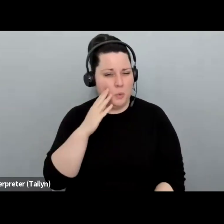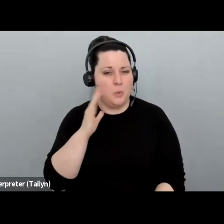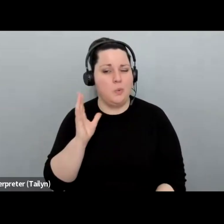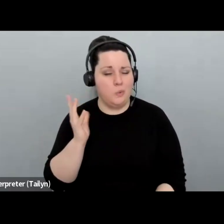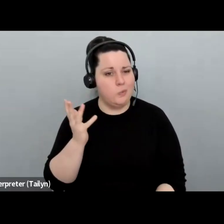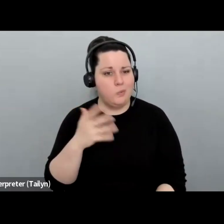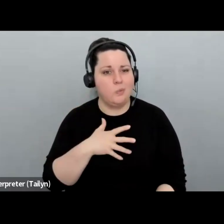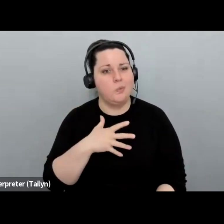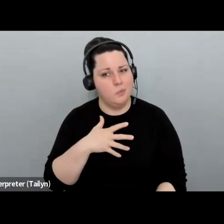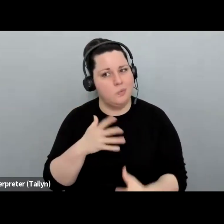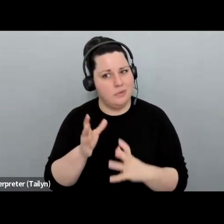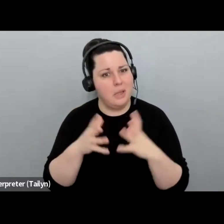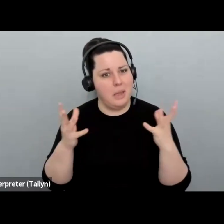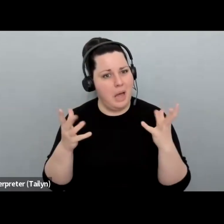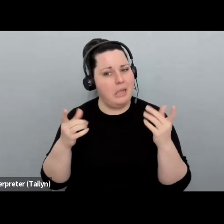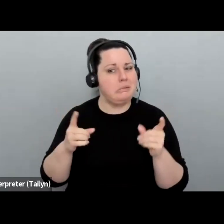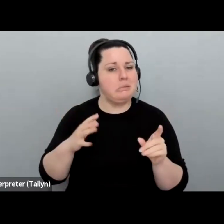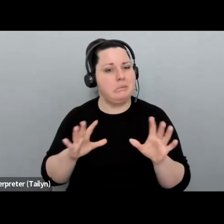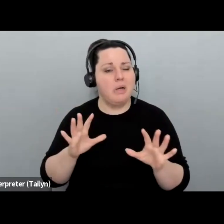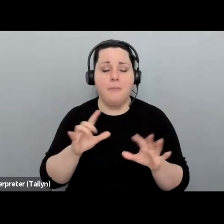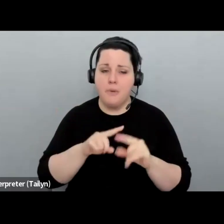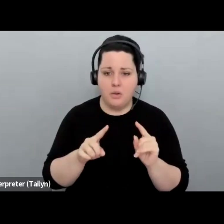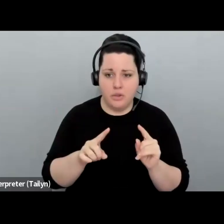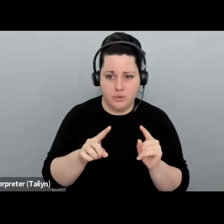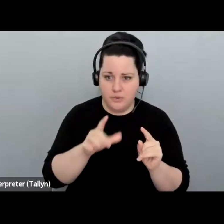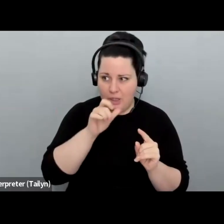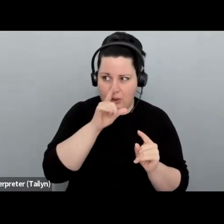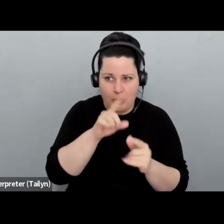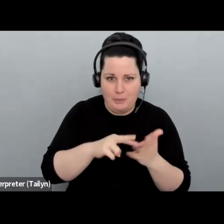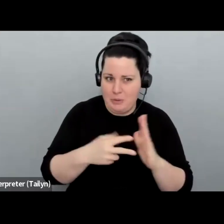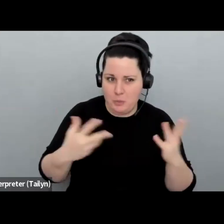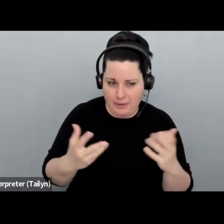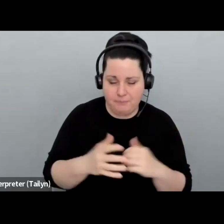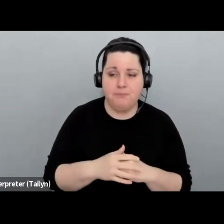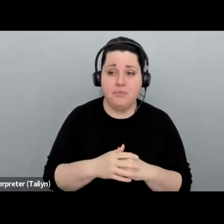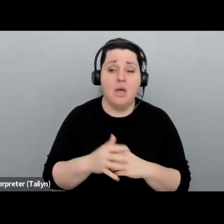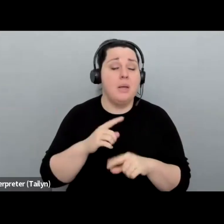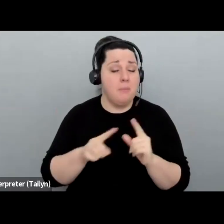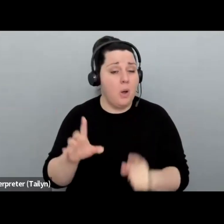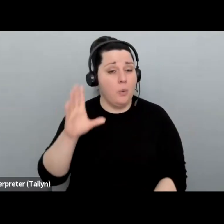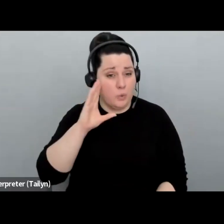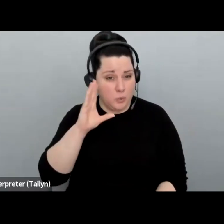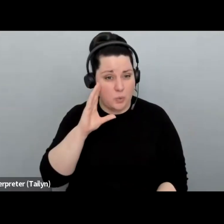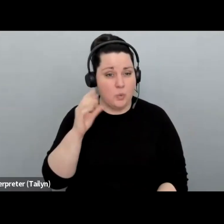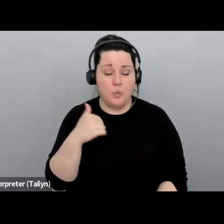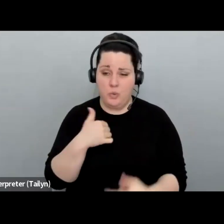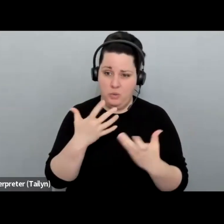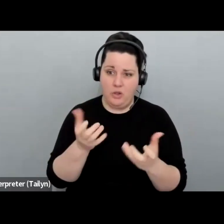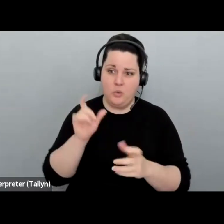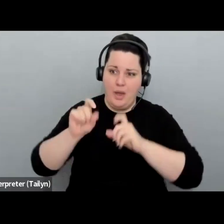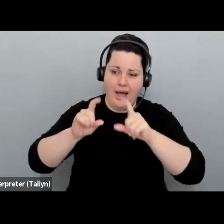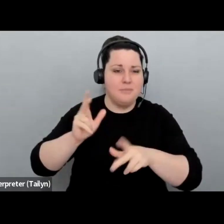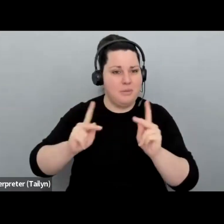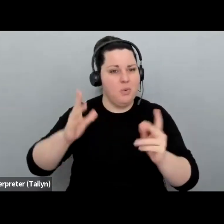at stake, but we had no idea what that would mean. What we did know is that we wanted to ask